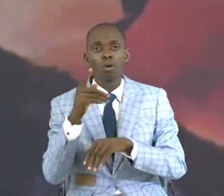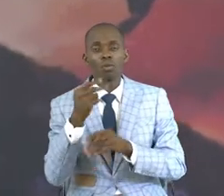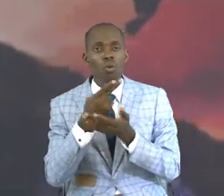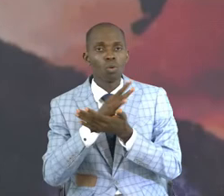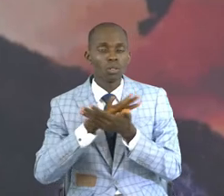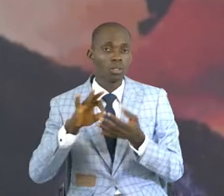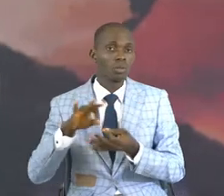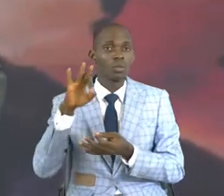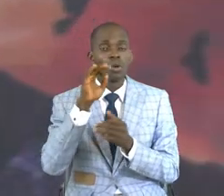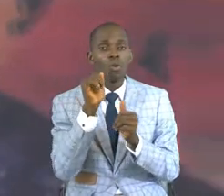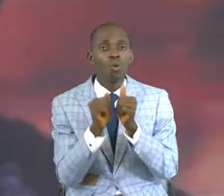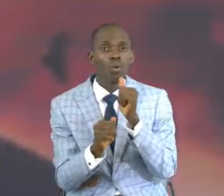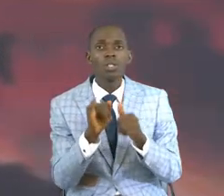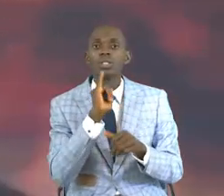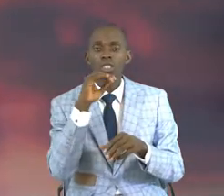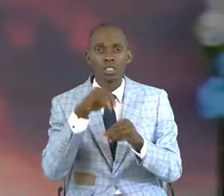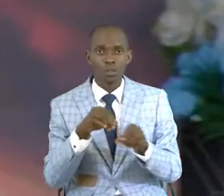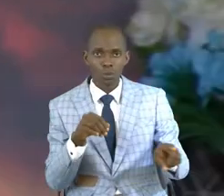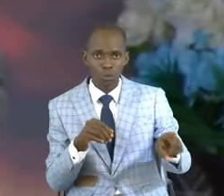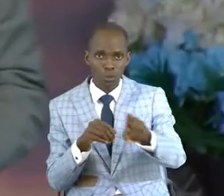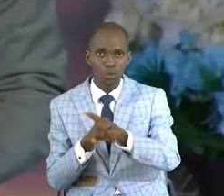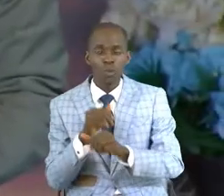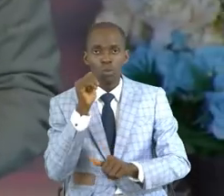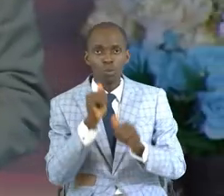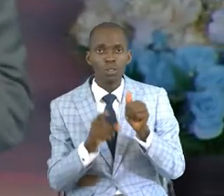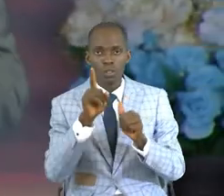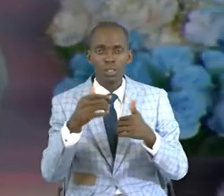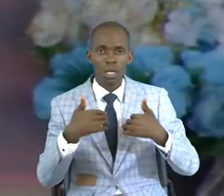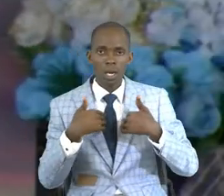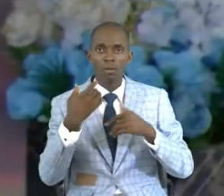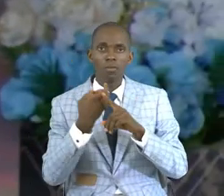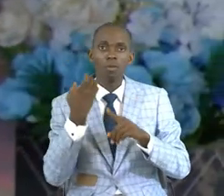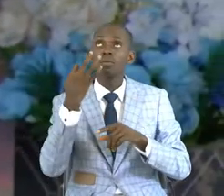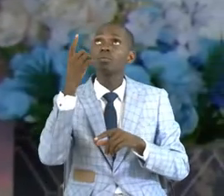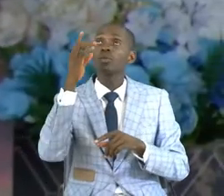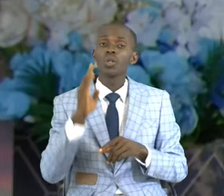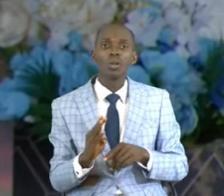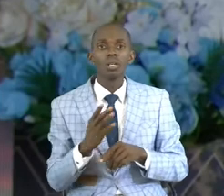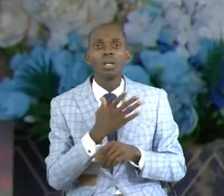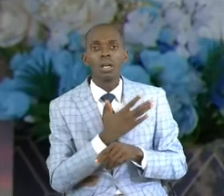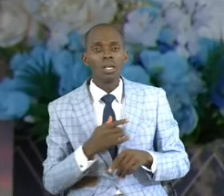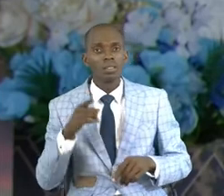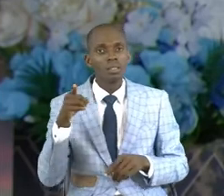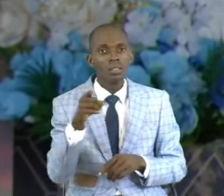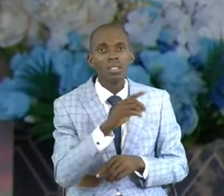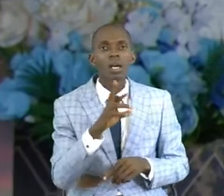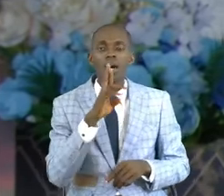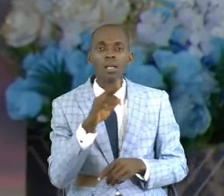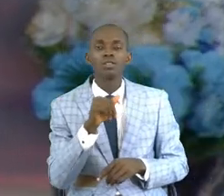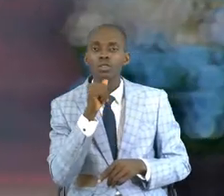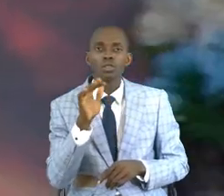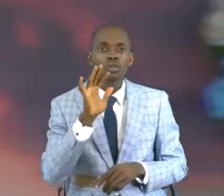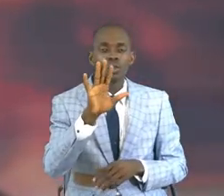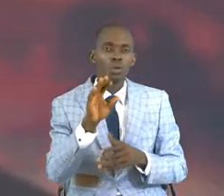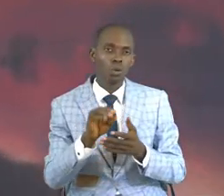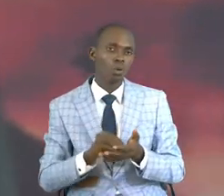which is in you, which ye have of God, and ye are not your own? And